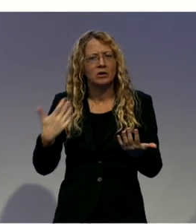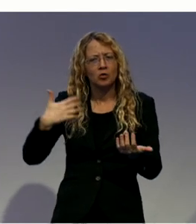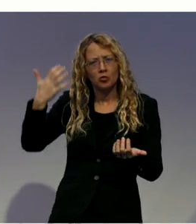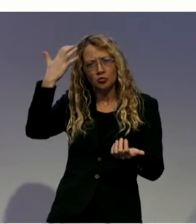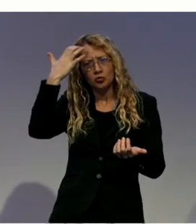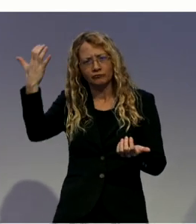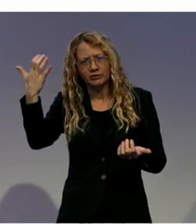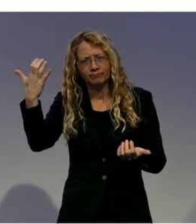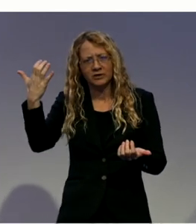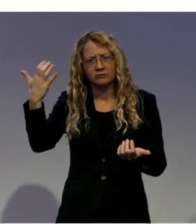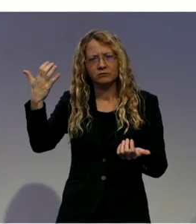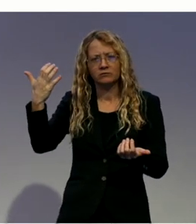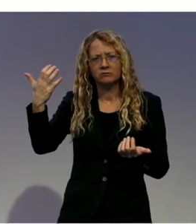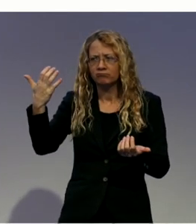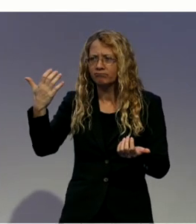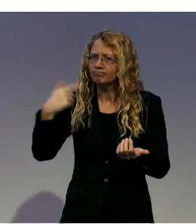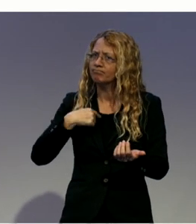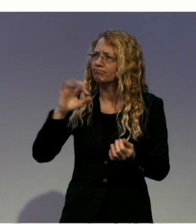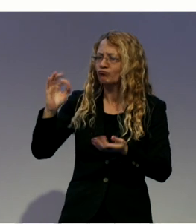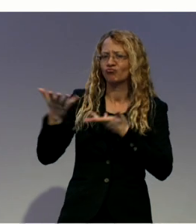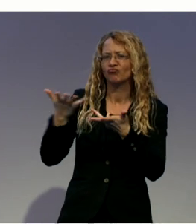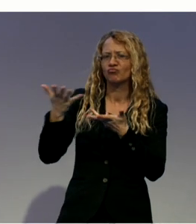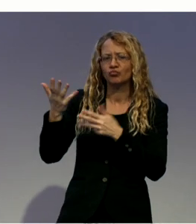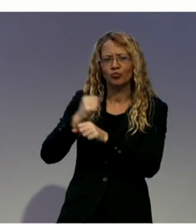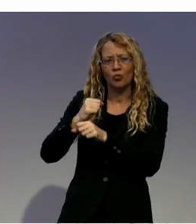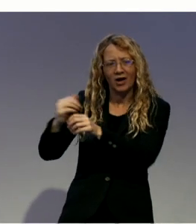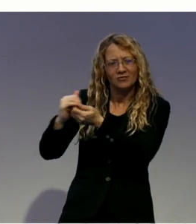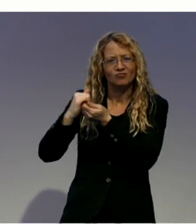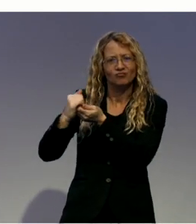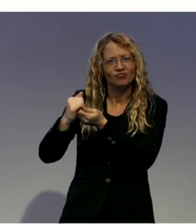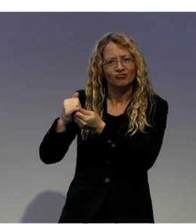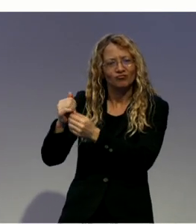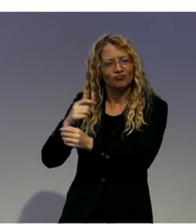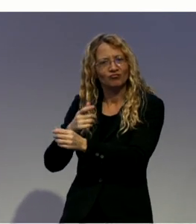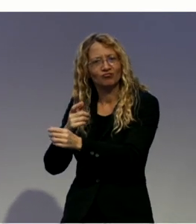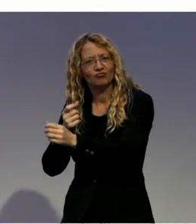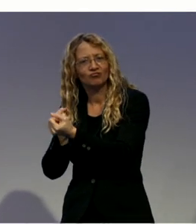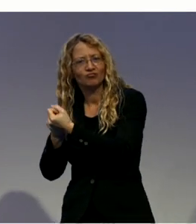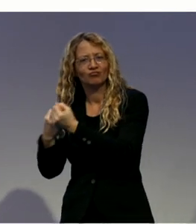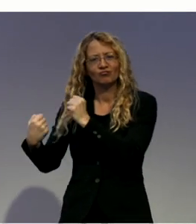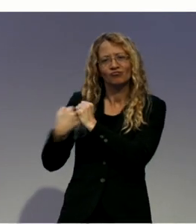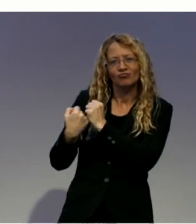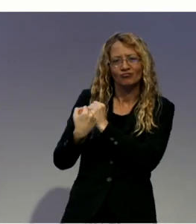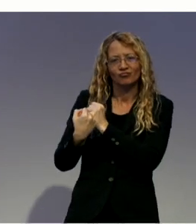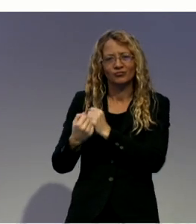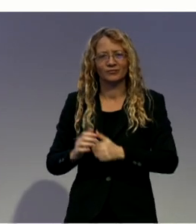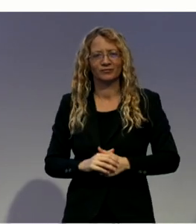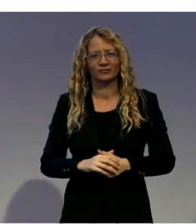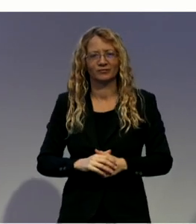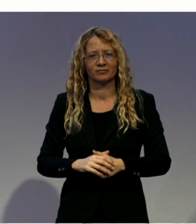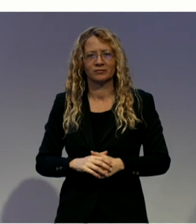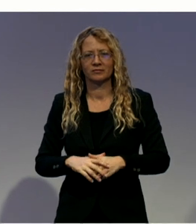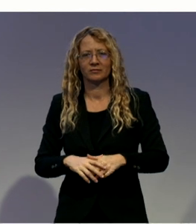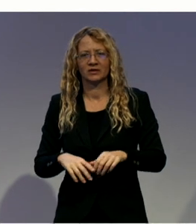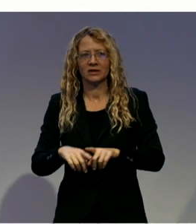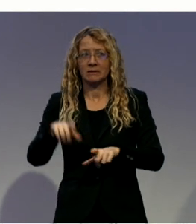to move forward. And finally, society, because of the war, was sensitive and agreed with us that we are